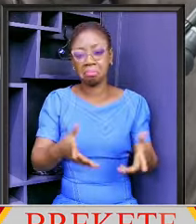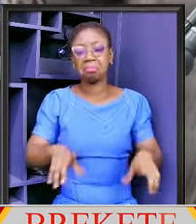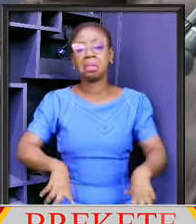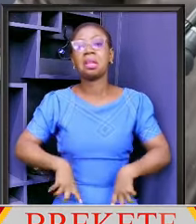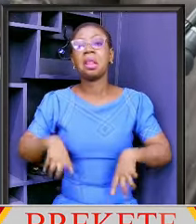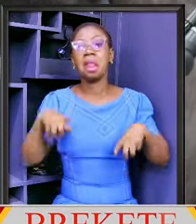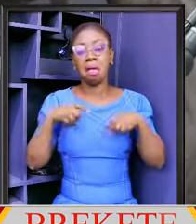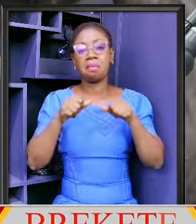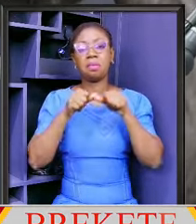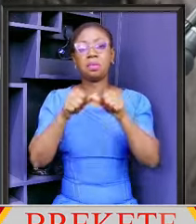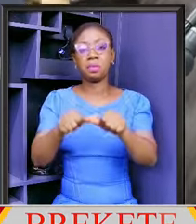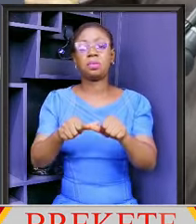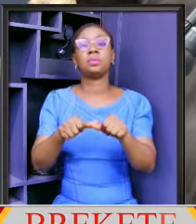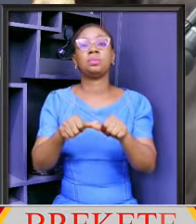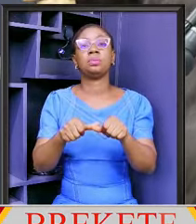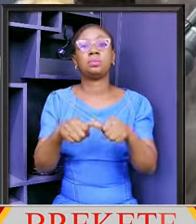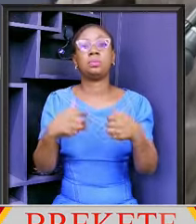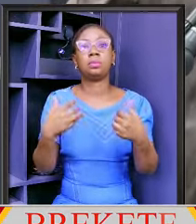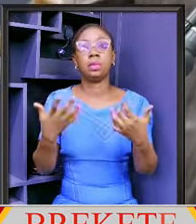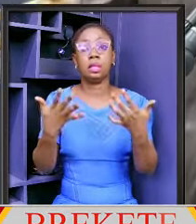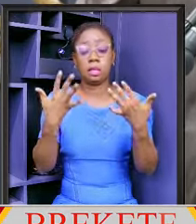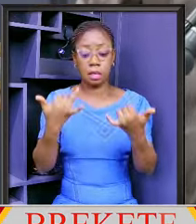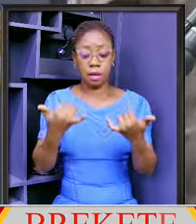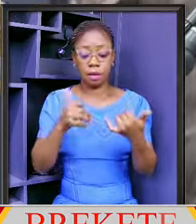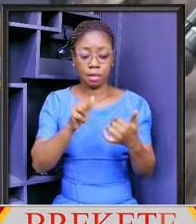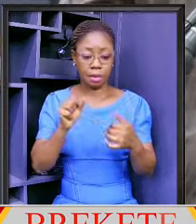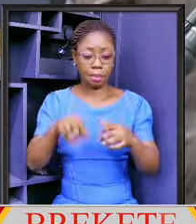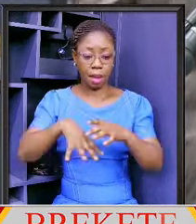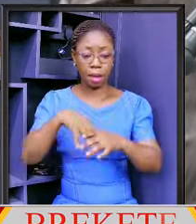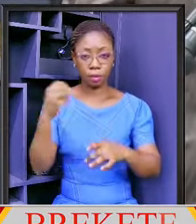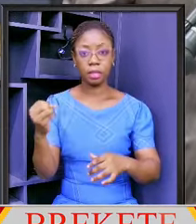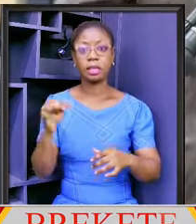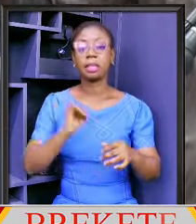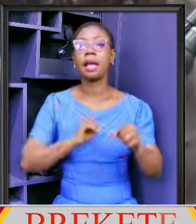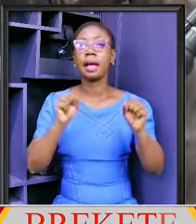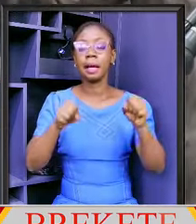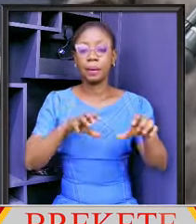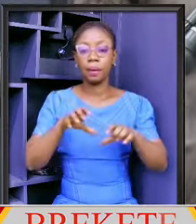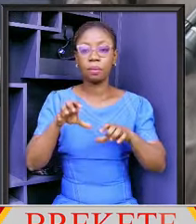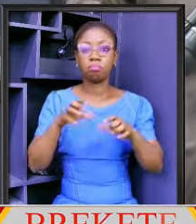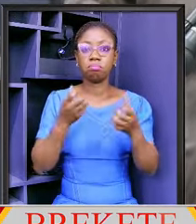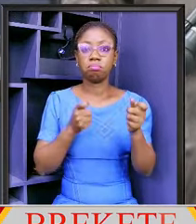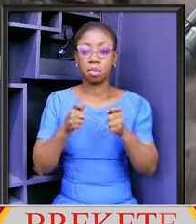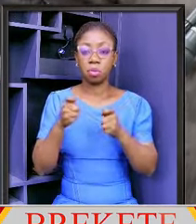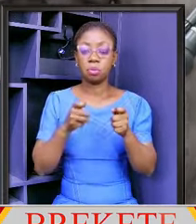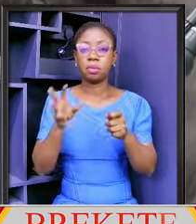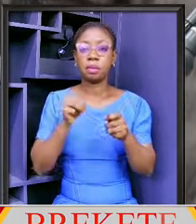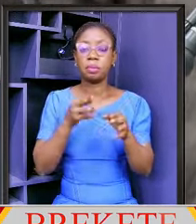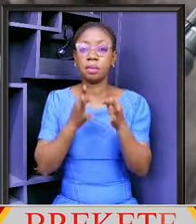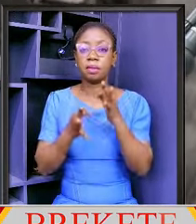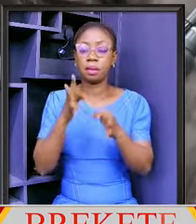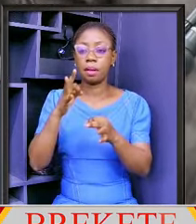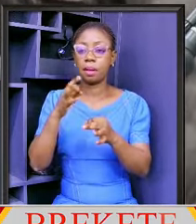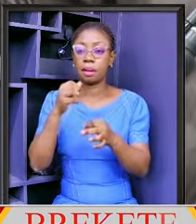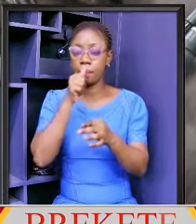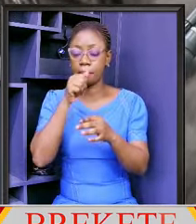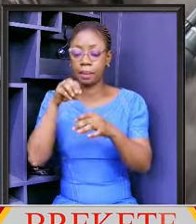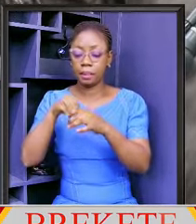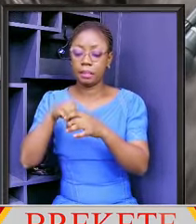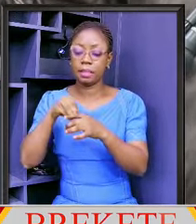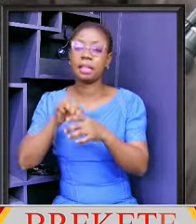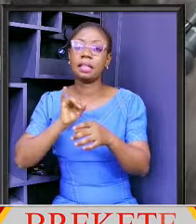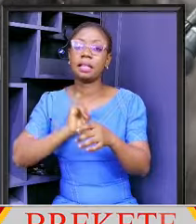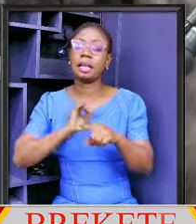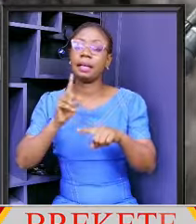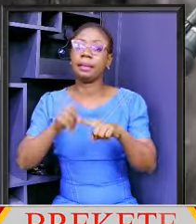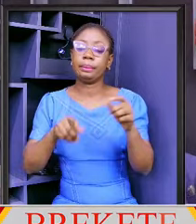the news. Then go now. As I did outside, now I feel control them. If I did inside, I don't feel control them. They go spread the news